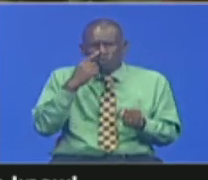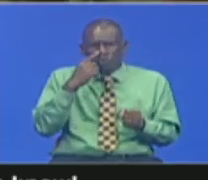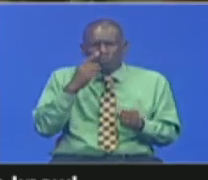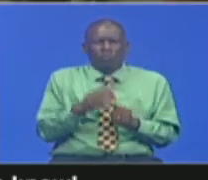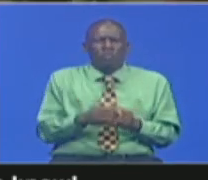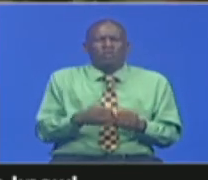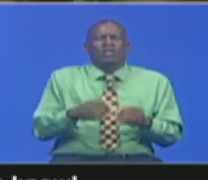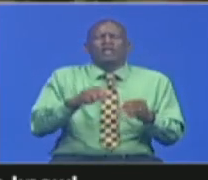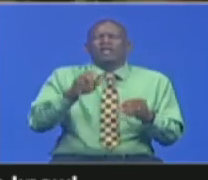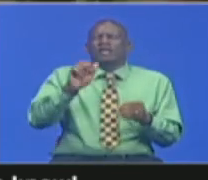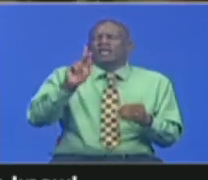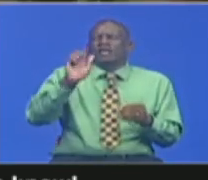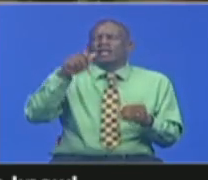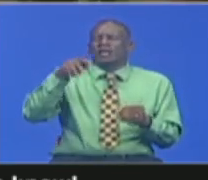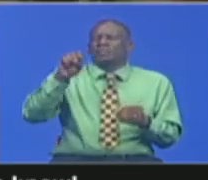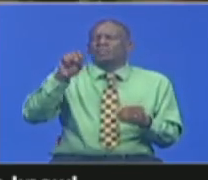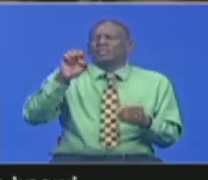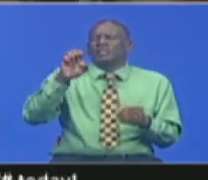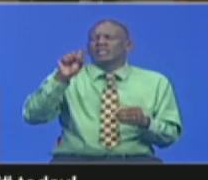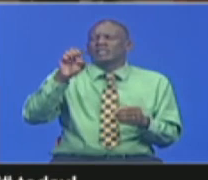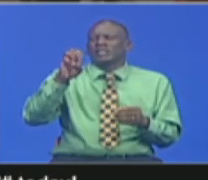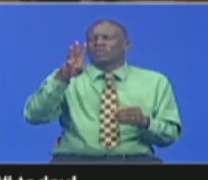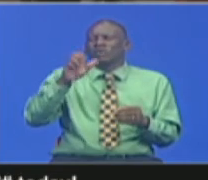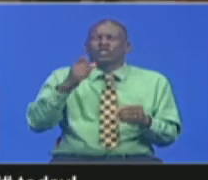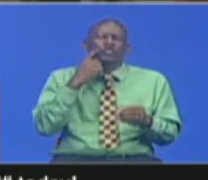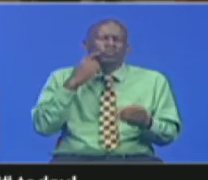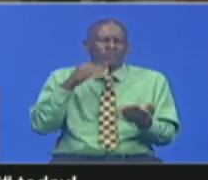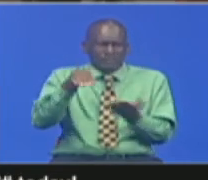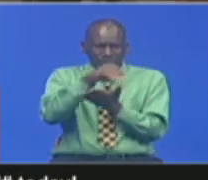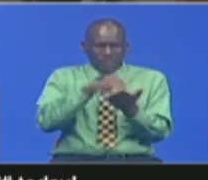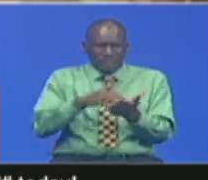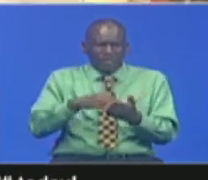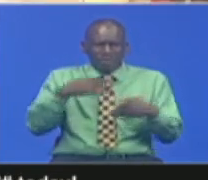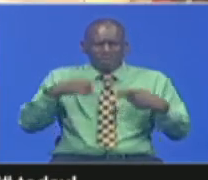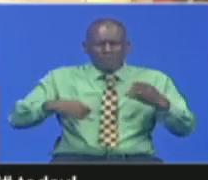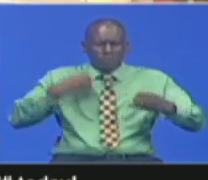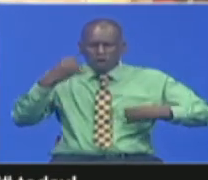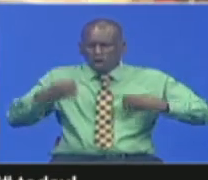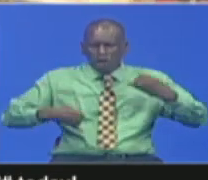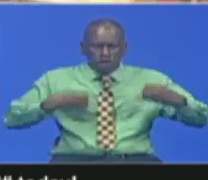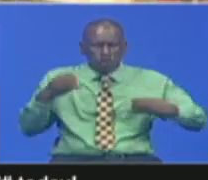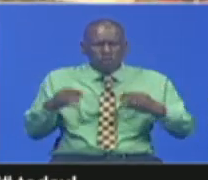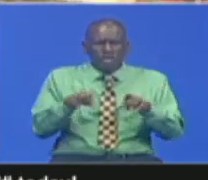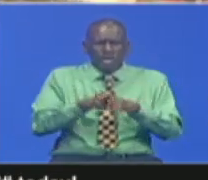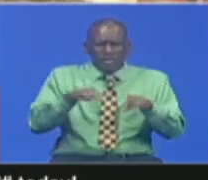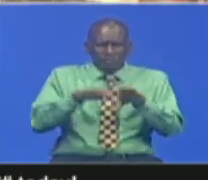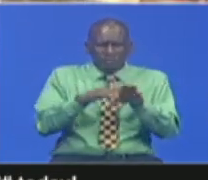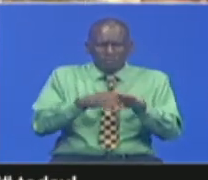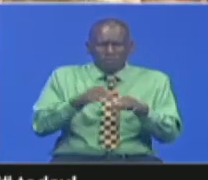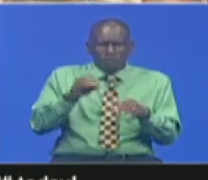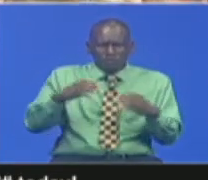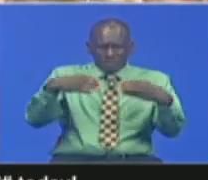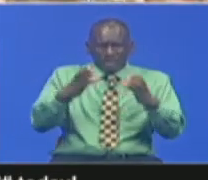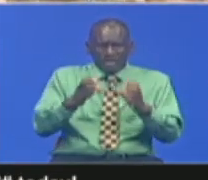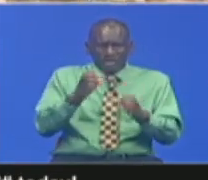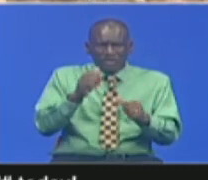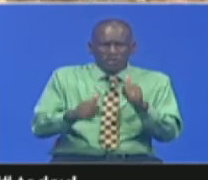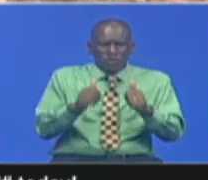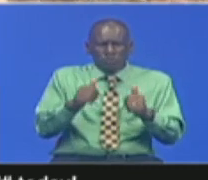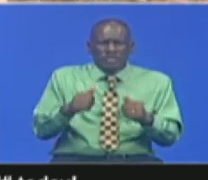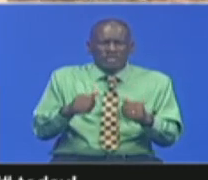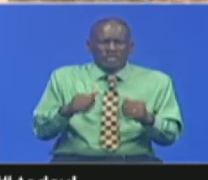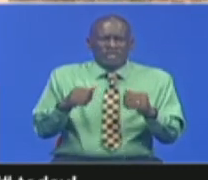At Kaptisewa Shopping Center, the excitement is high as members of the Talai clan, which traces its